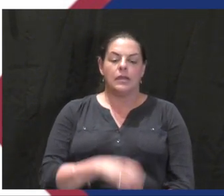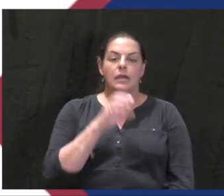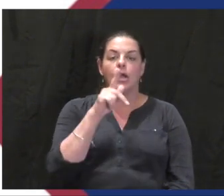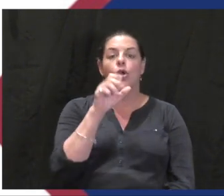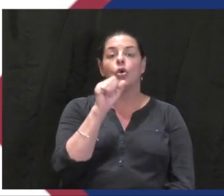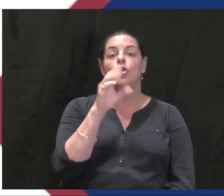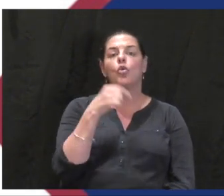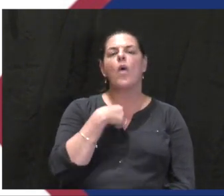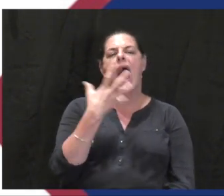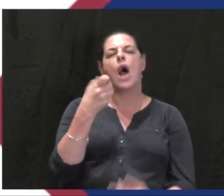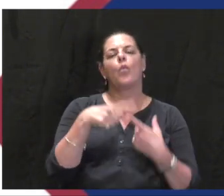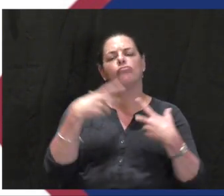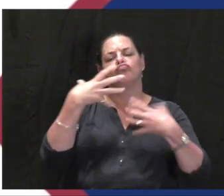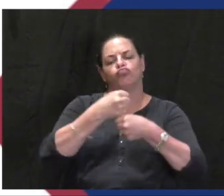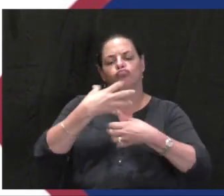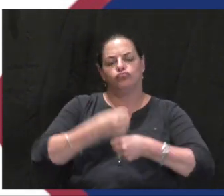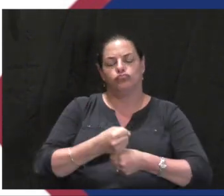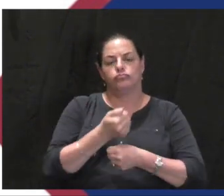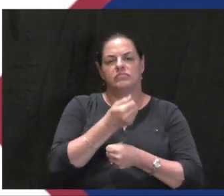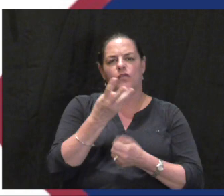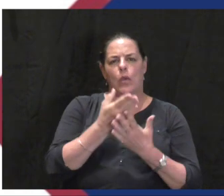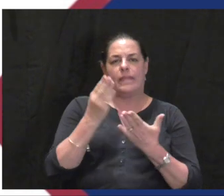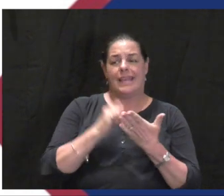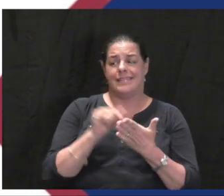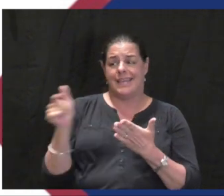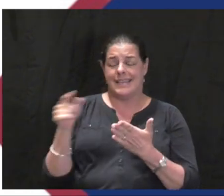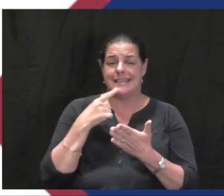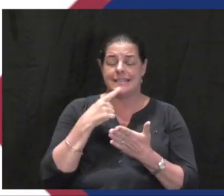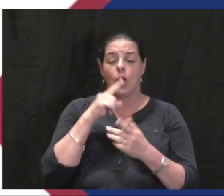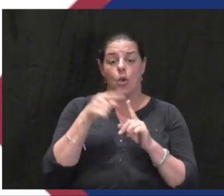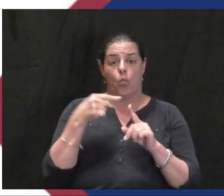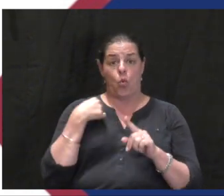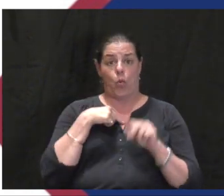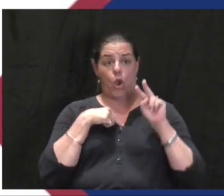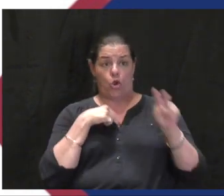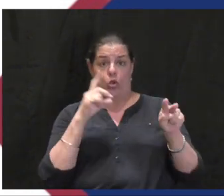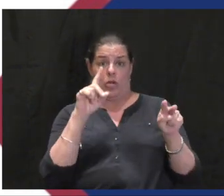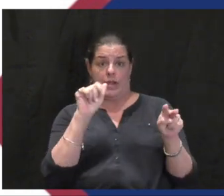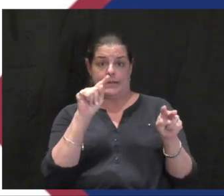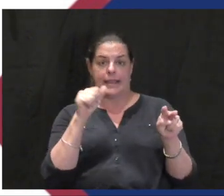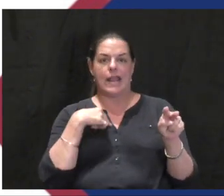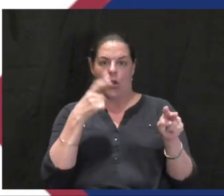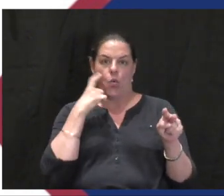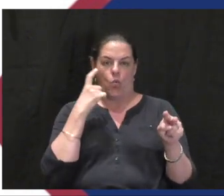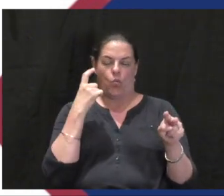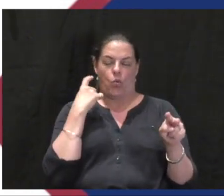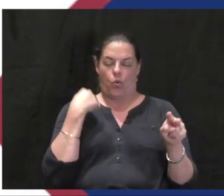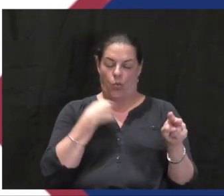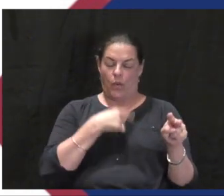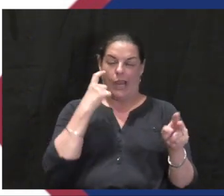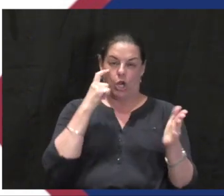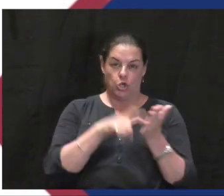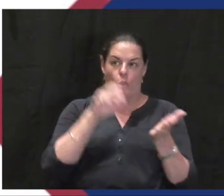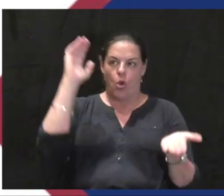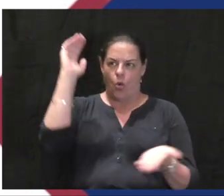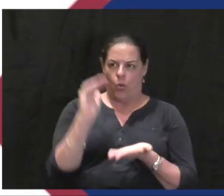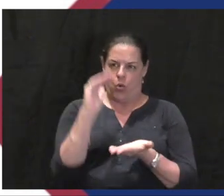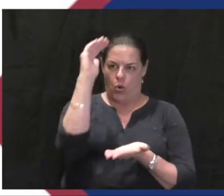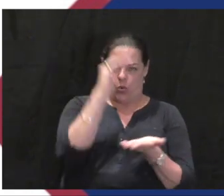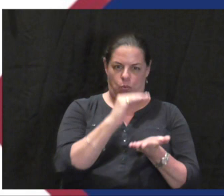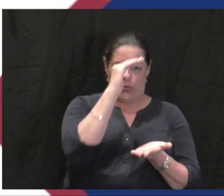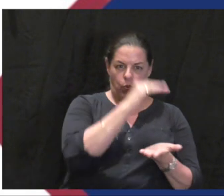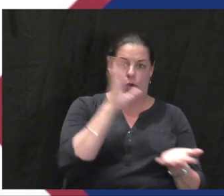suspensions. If you remember, well, some of you may or may not, but if you go back and you look at our data, the year that we